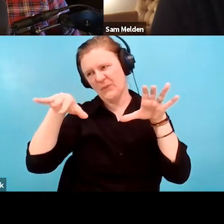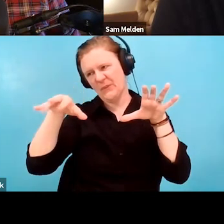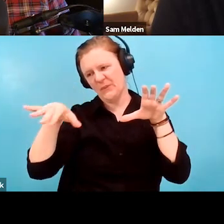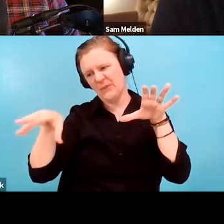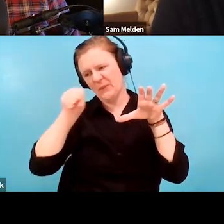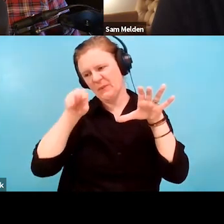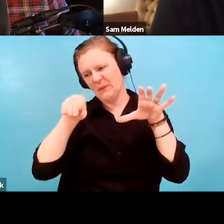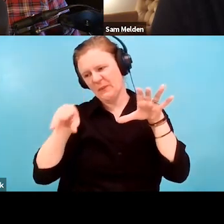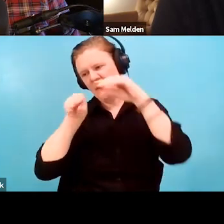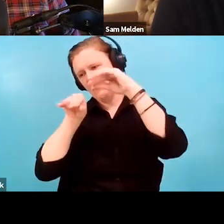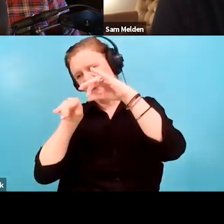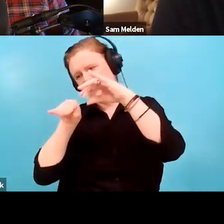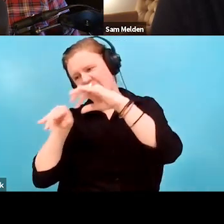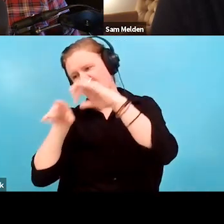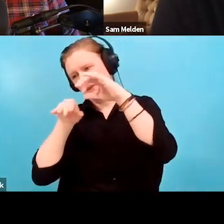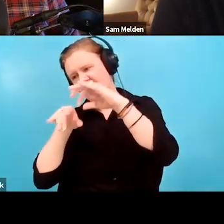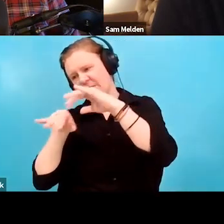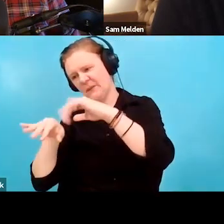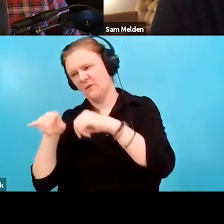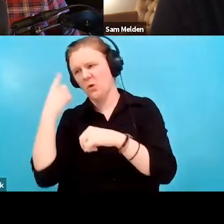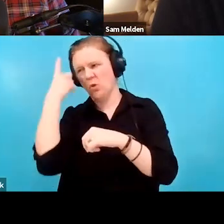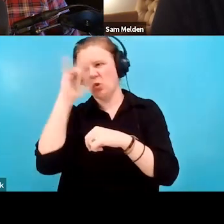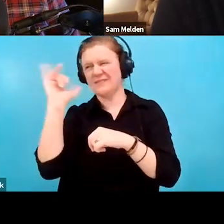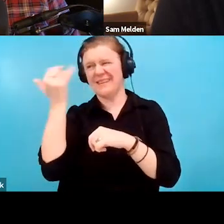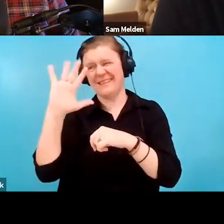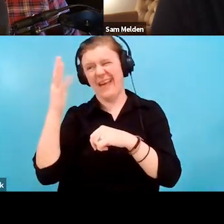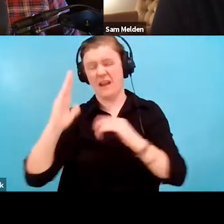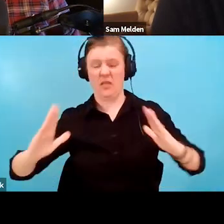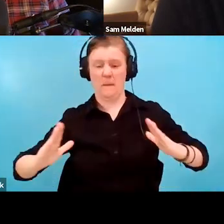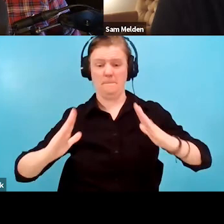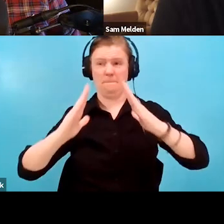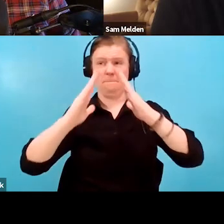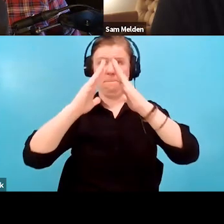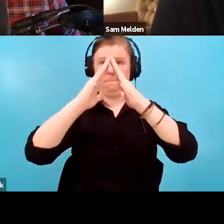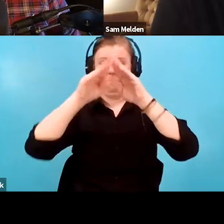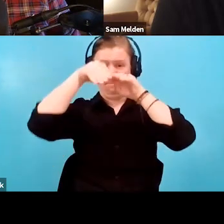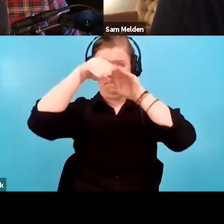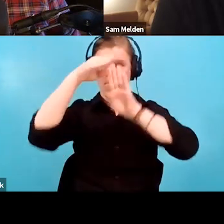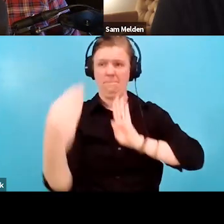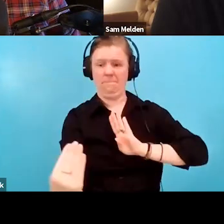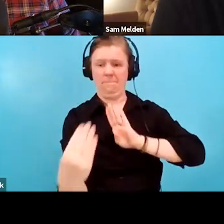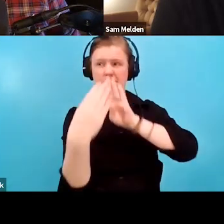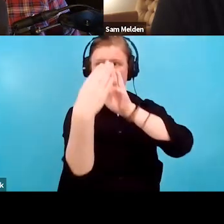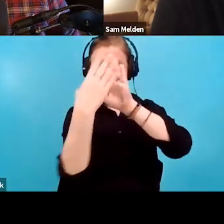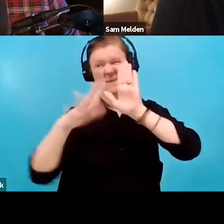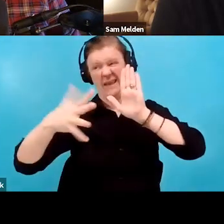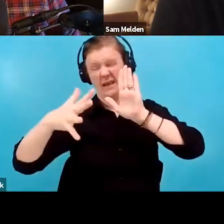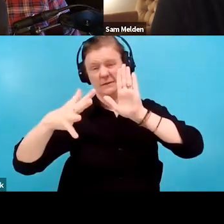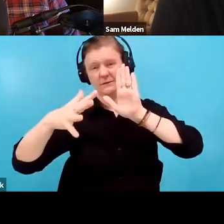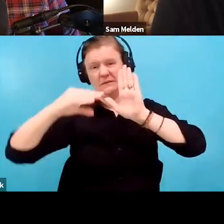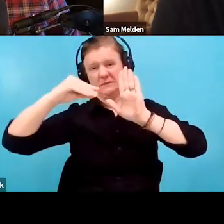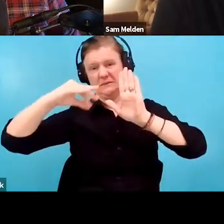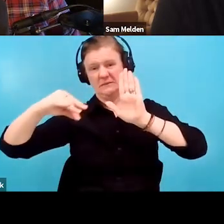It's shaped somewhat like a pyramid or a slanting, you know, crumbling thing